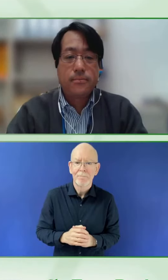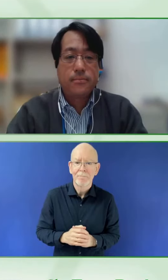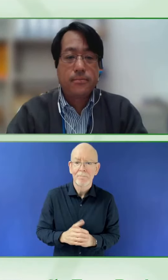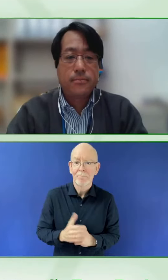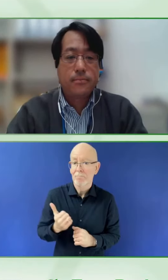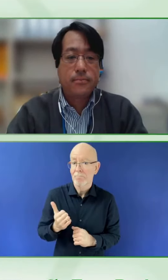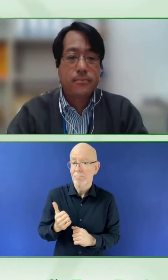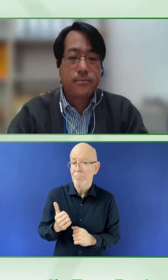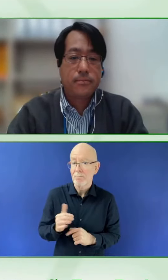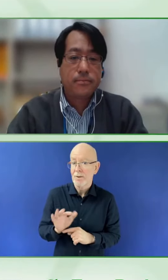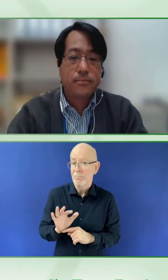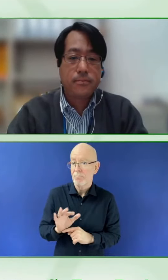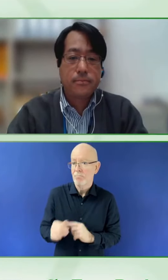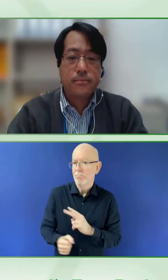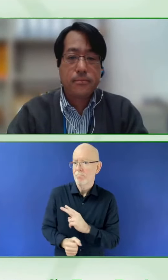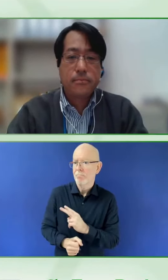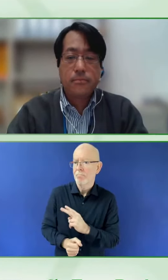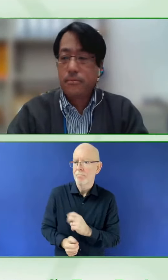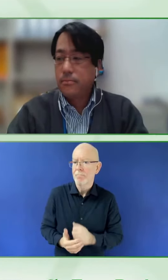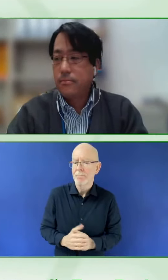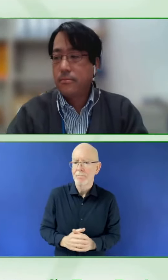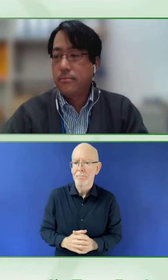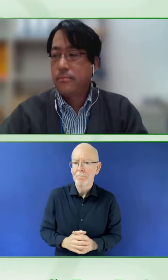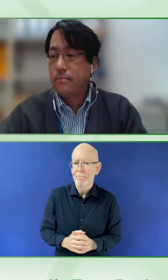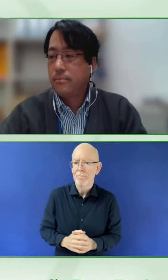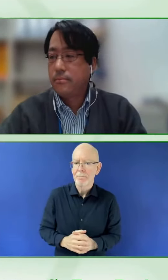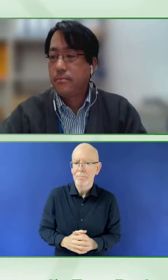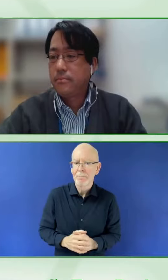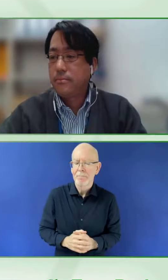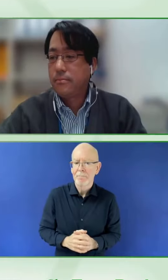I was able to input text.